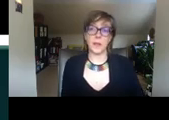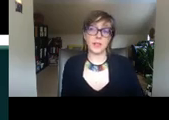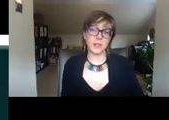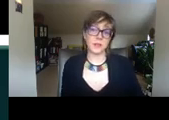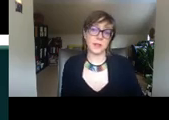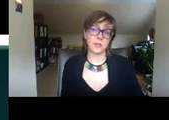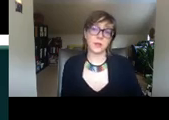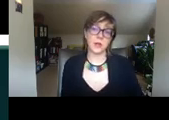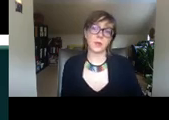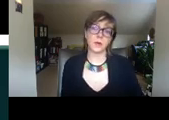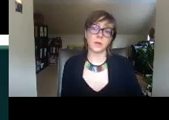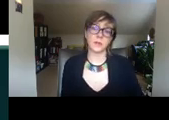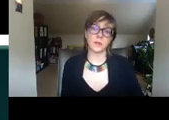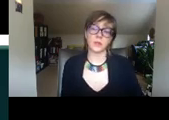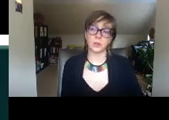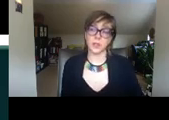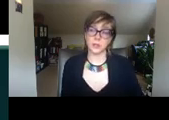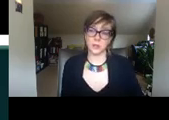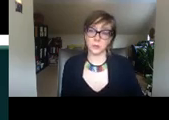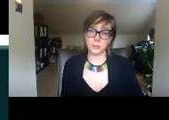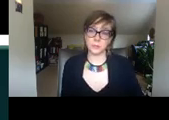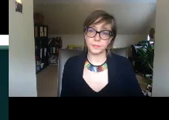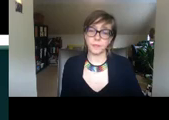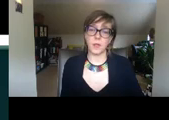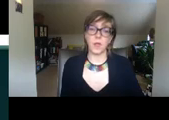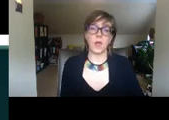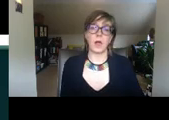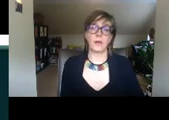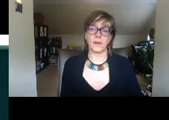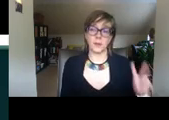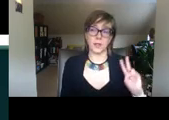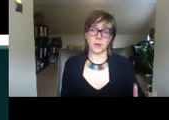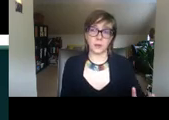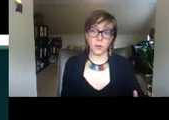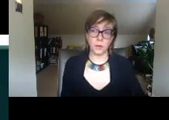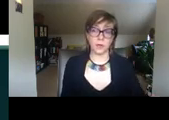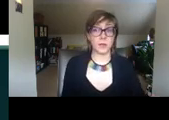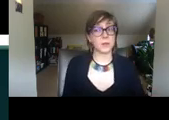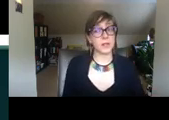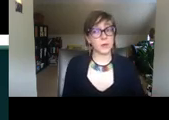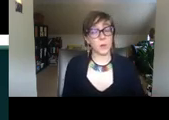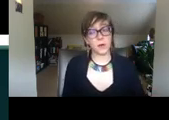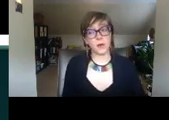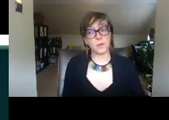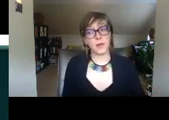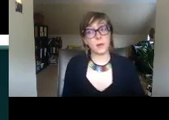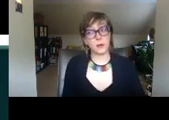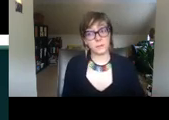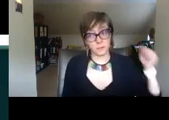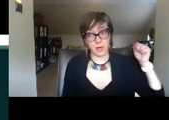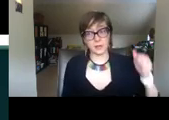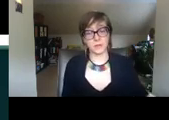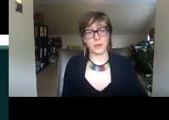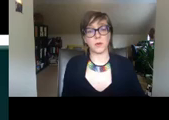for Patient-Centered Outcomes Research Institute. They've put together 2 webinars. They put together a webinar in